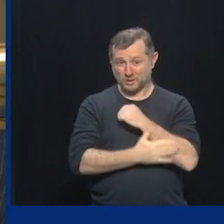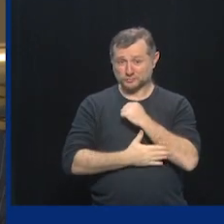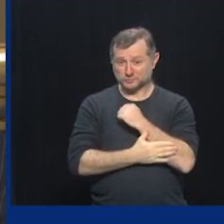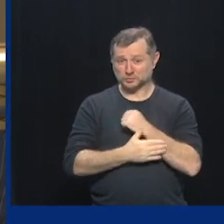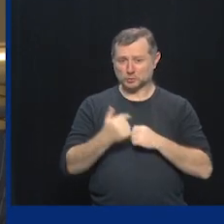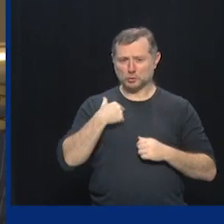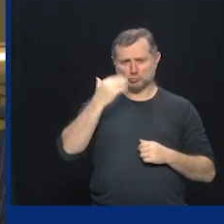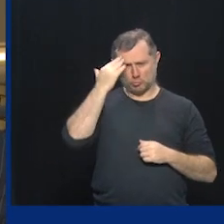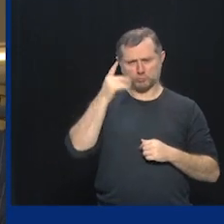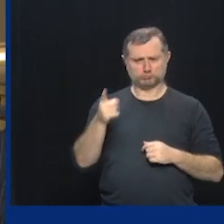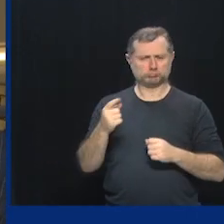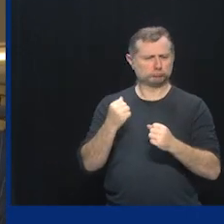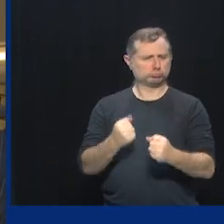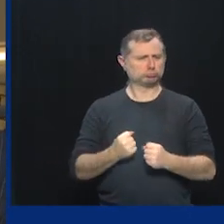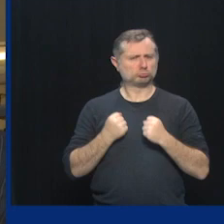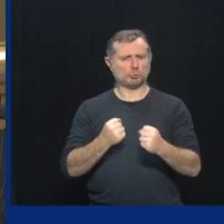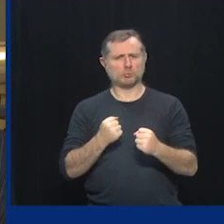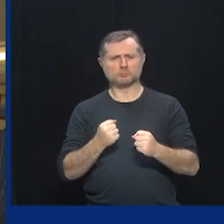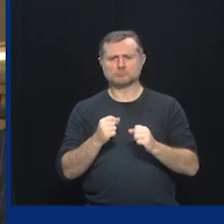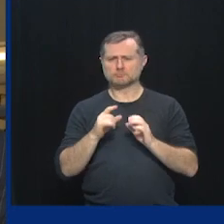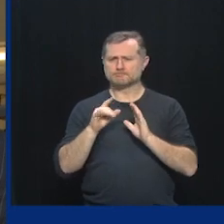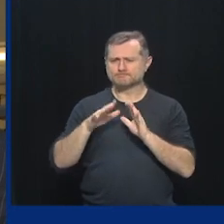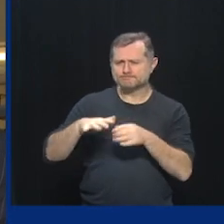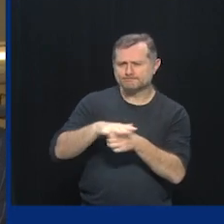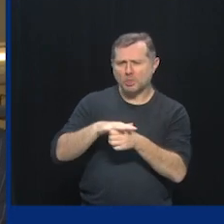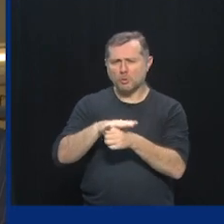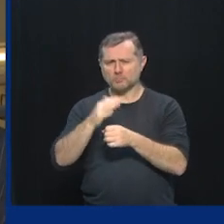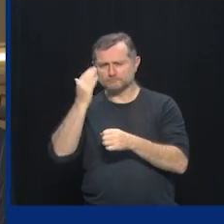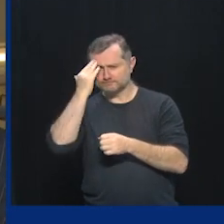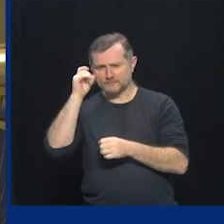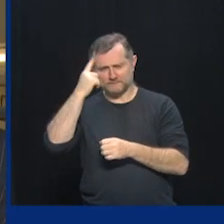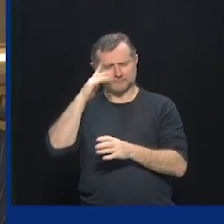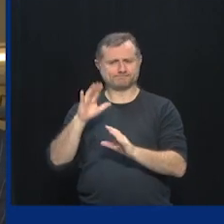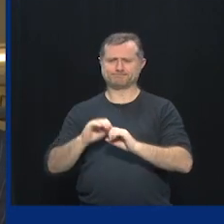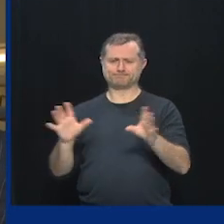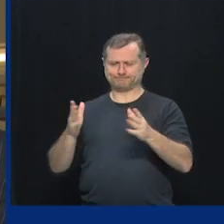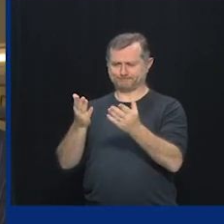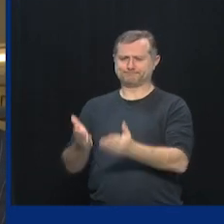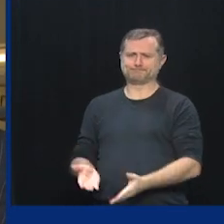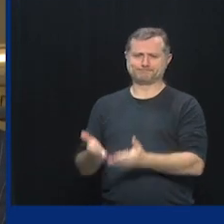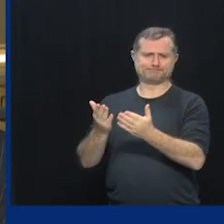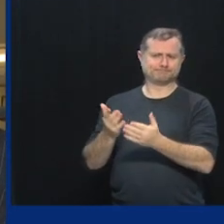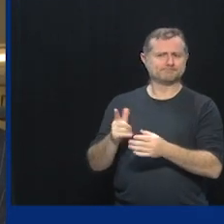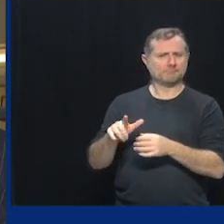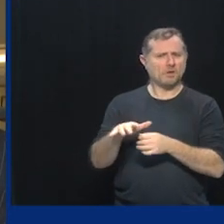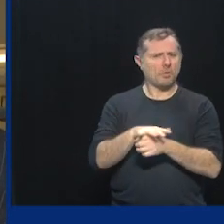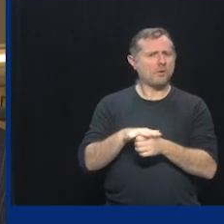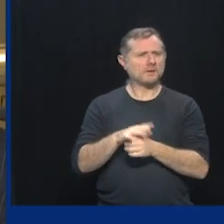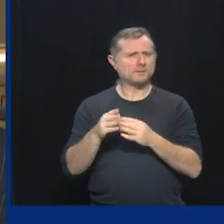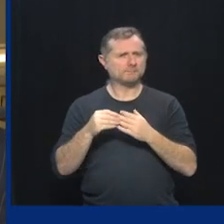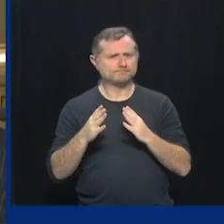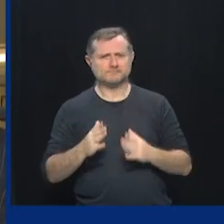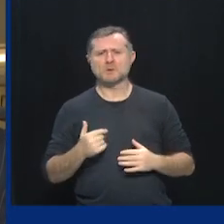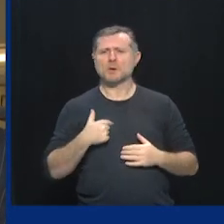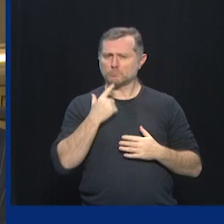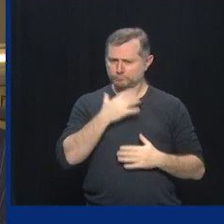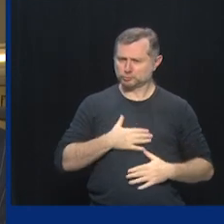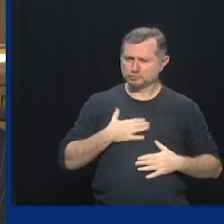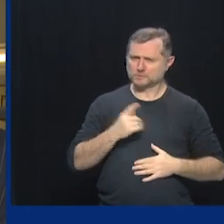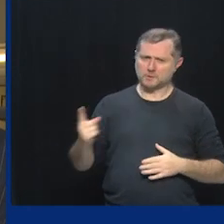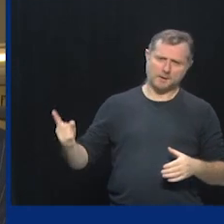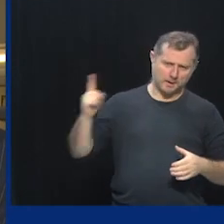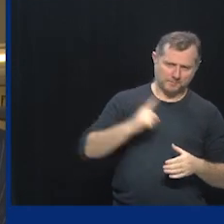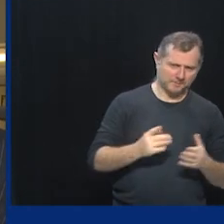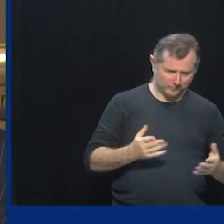in local government, and that is shining through. We as local officials really appreciate you coming here and seeing what's happened.